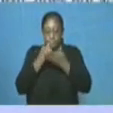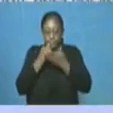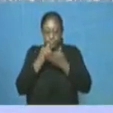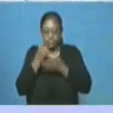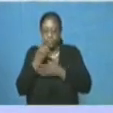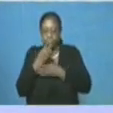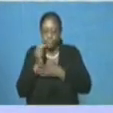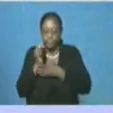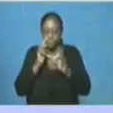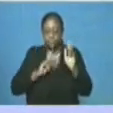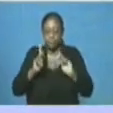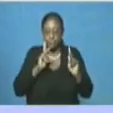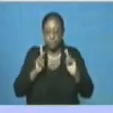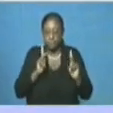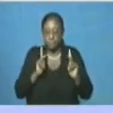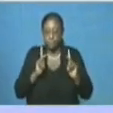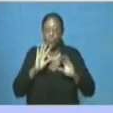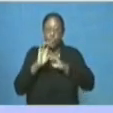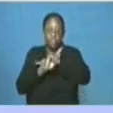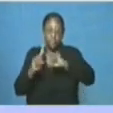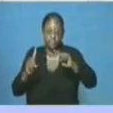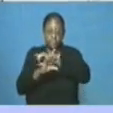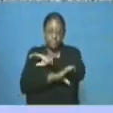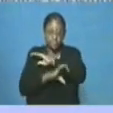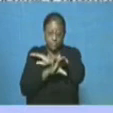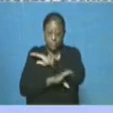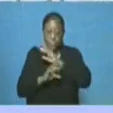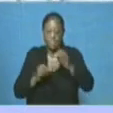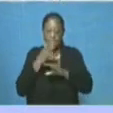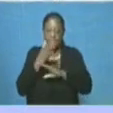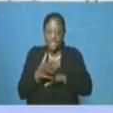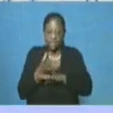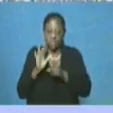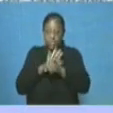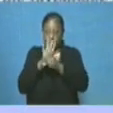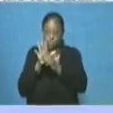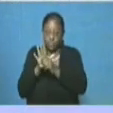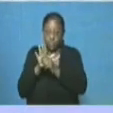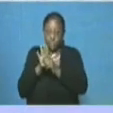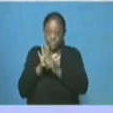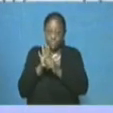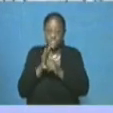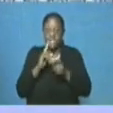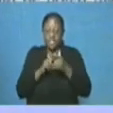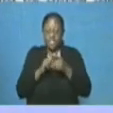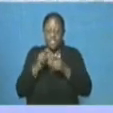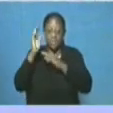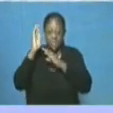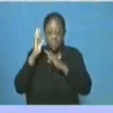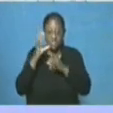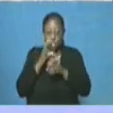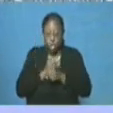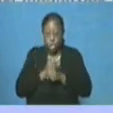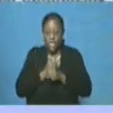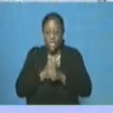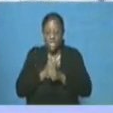with fiscal and monetary policy initiatives in the aftermath of the COVID-19 pandemic. The Bahamas received an allocation of